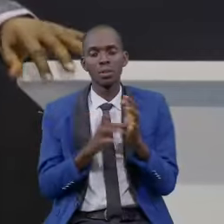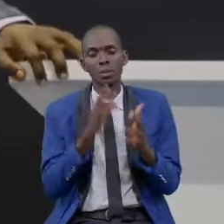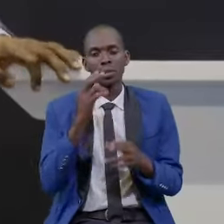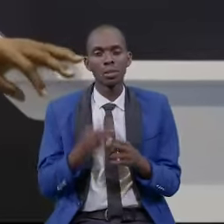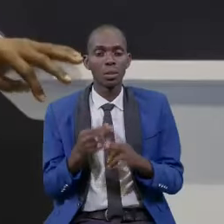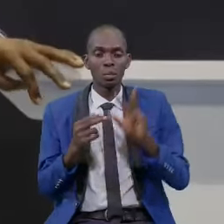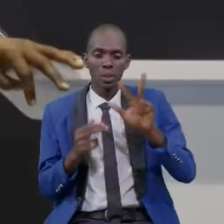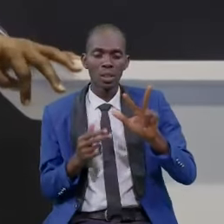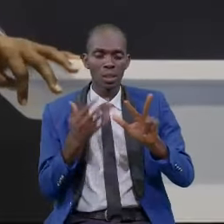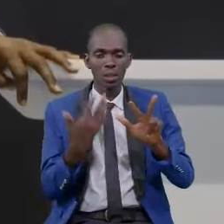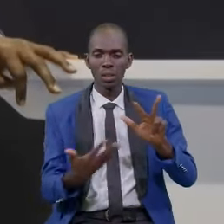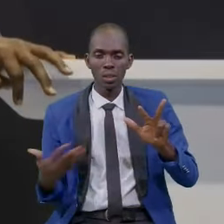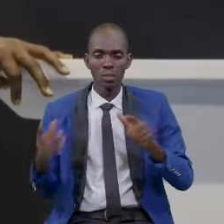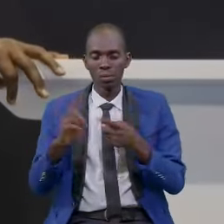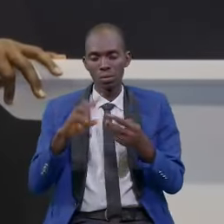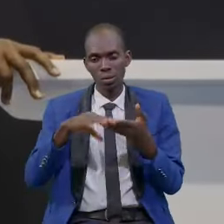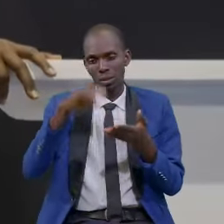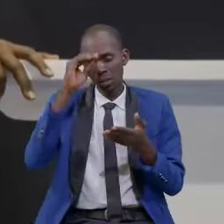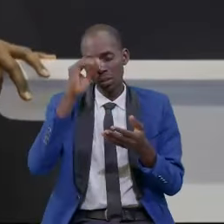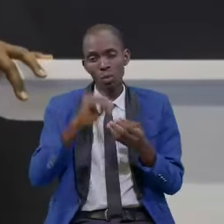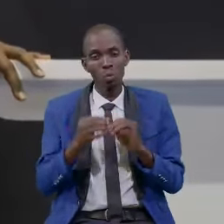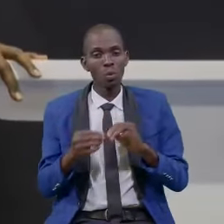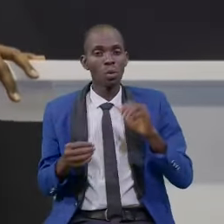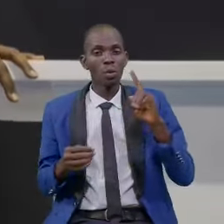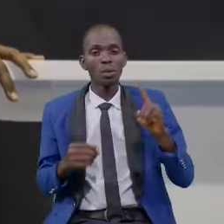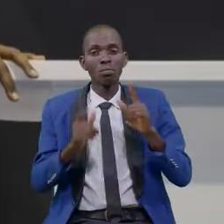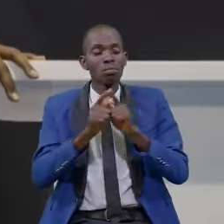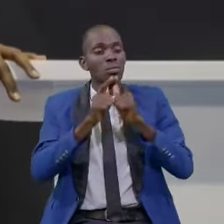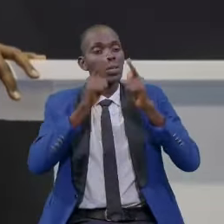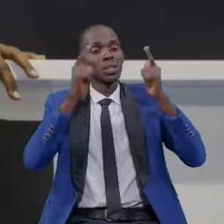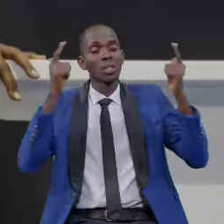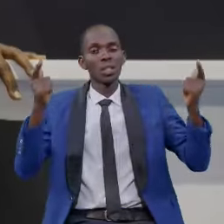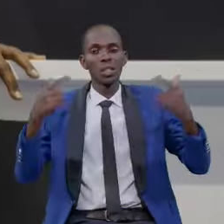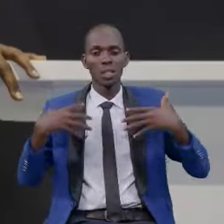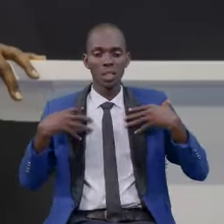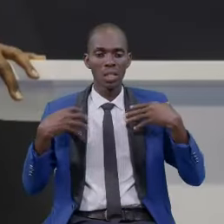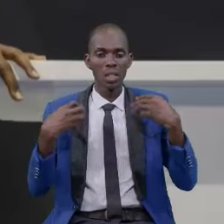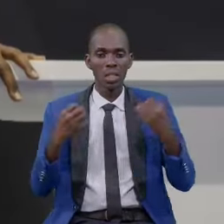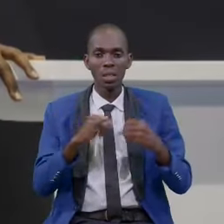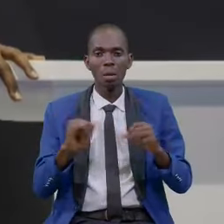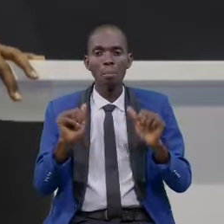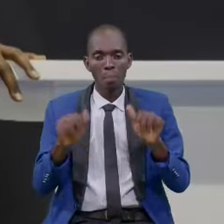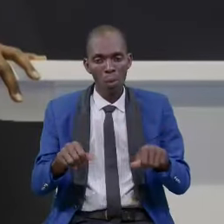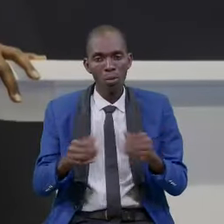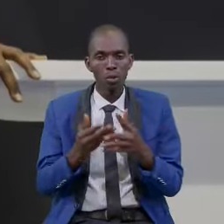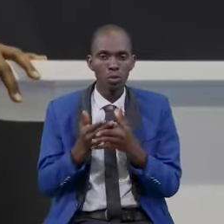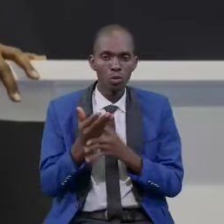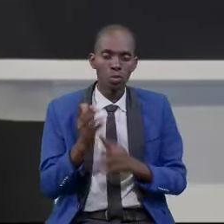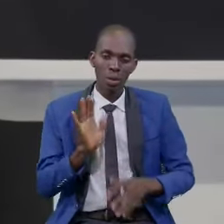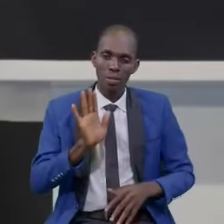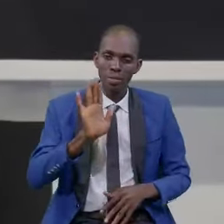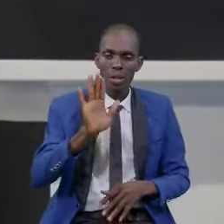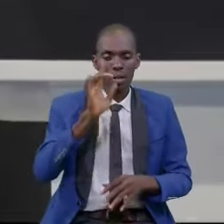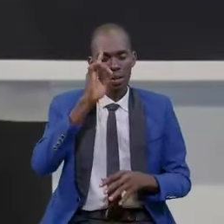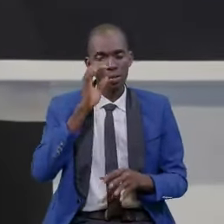at incredible healing possible through thy faith. Thy